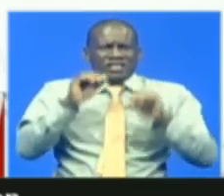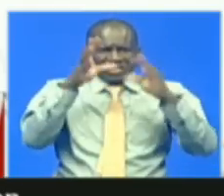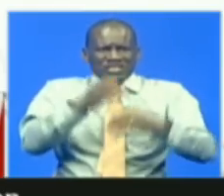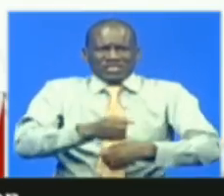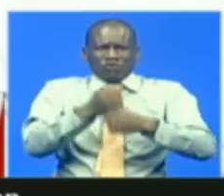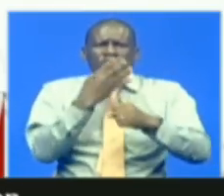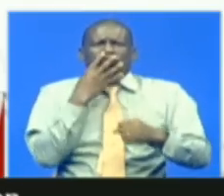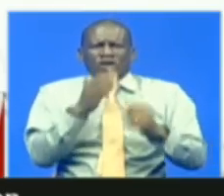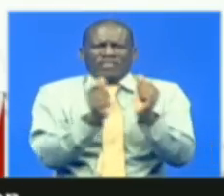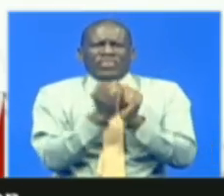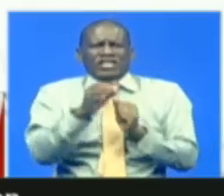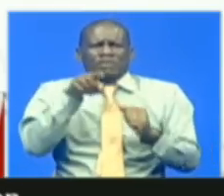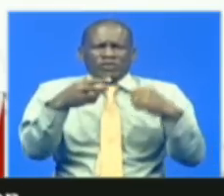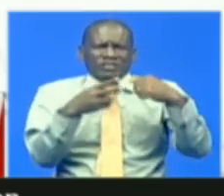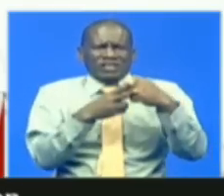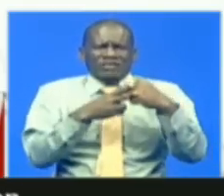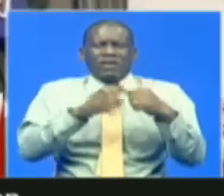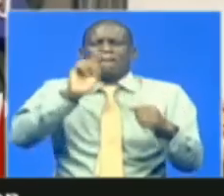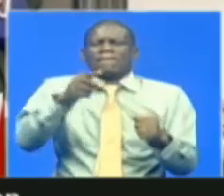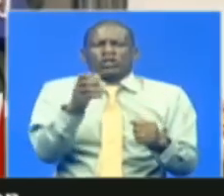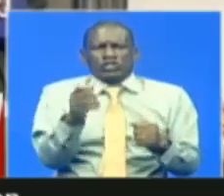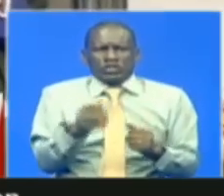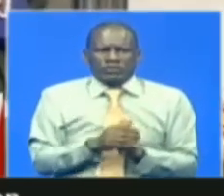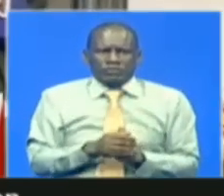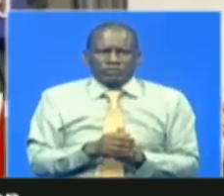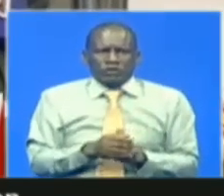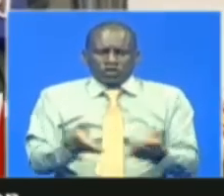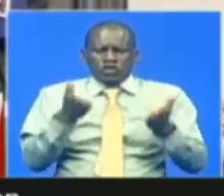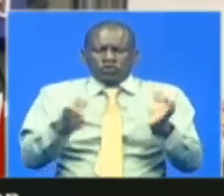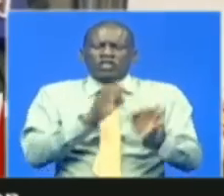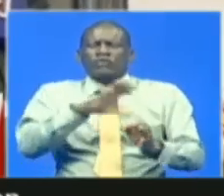mere 413.7 million shillings.